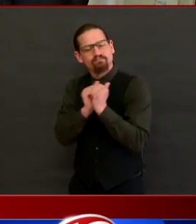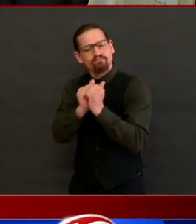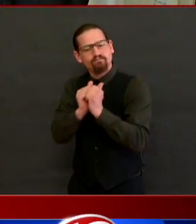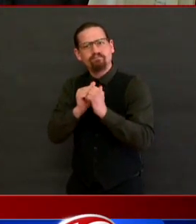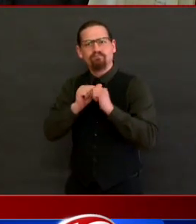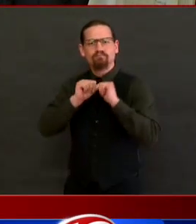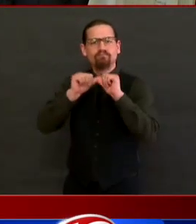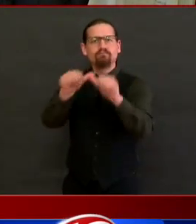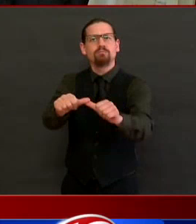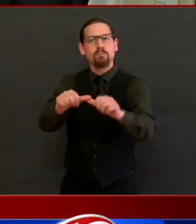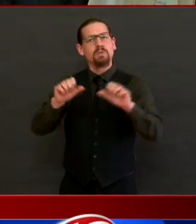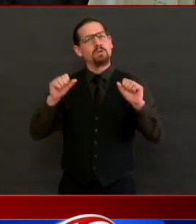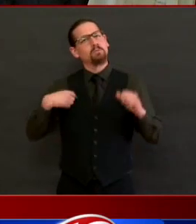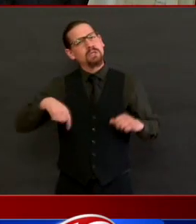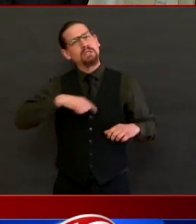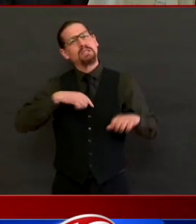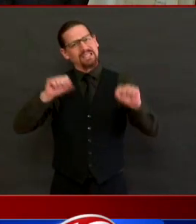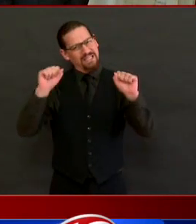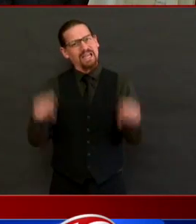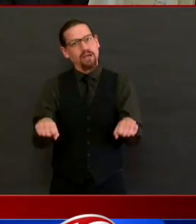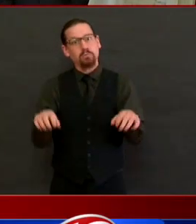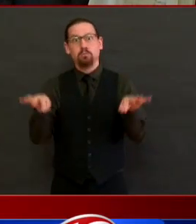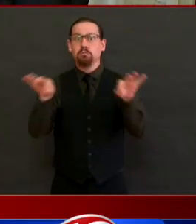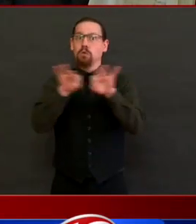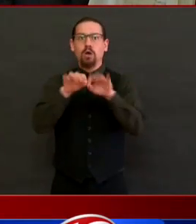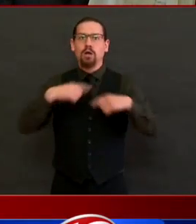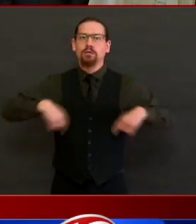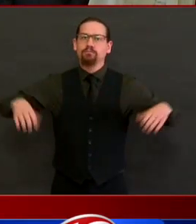tough together, we'll all be safer and better for it.